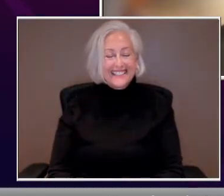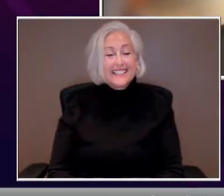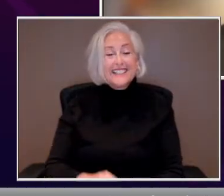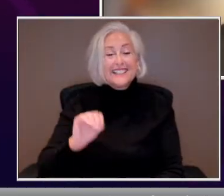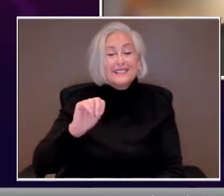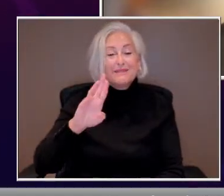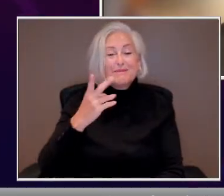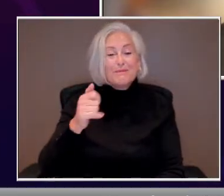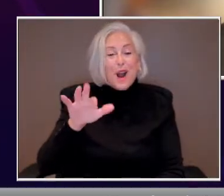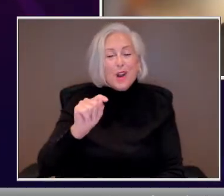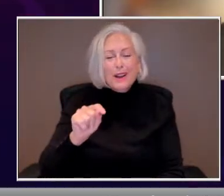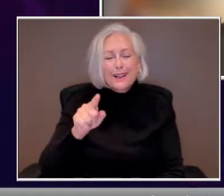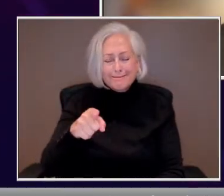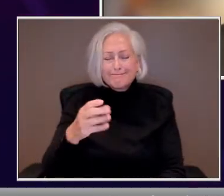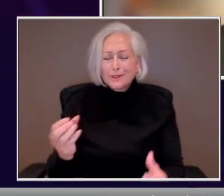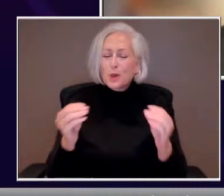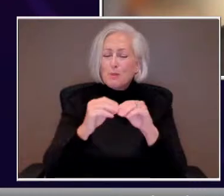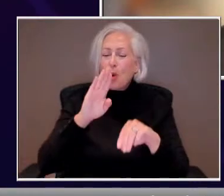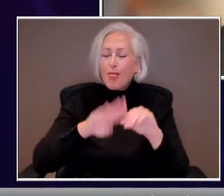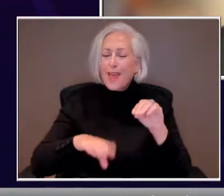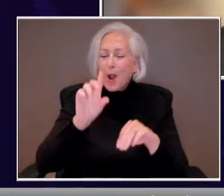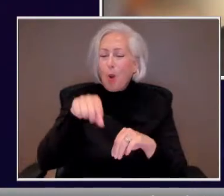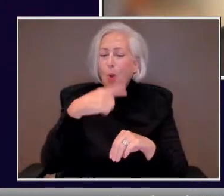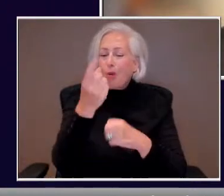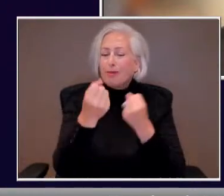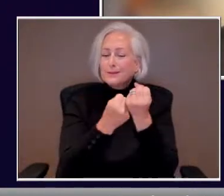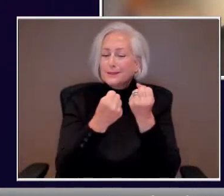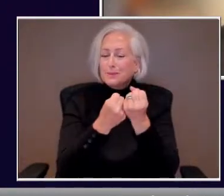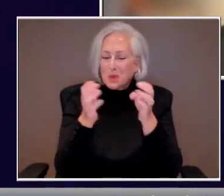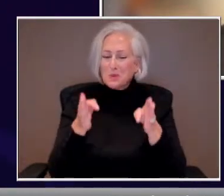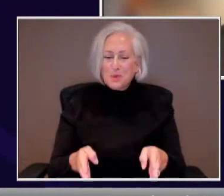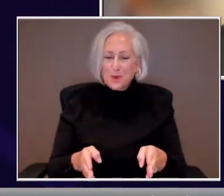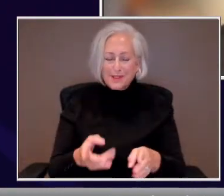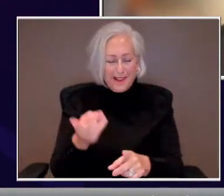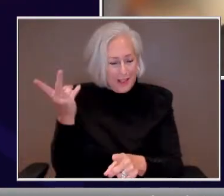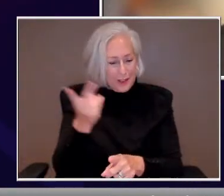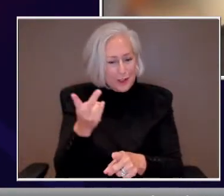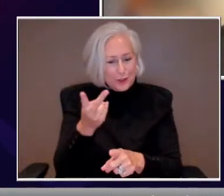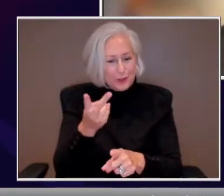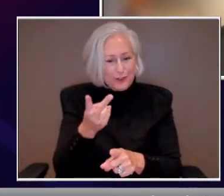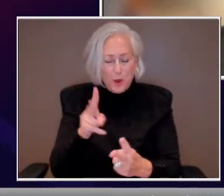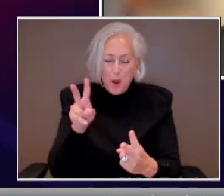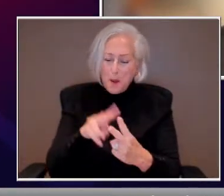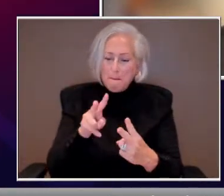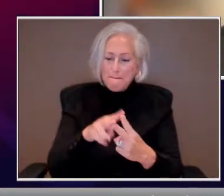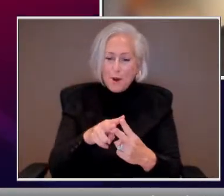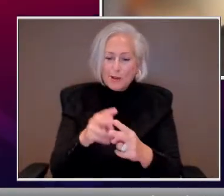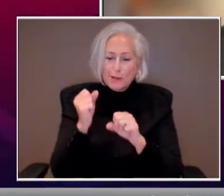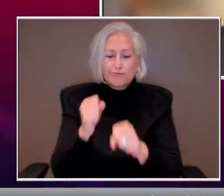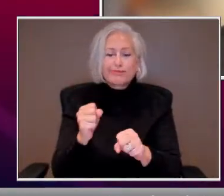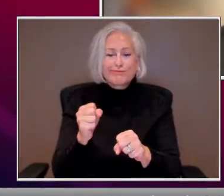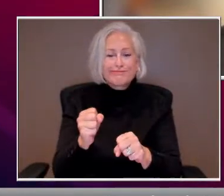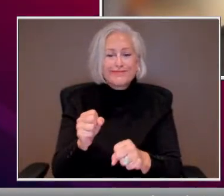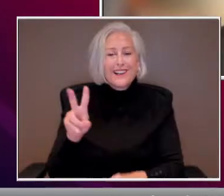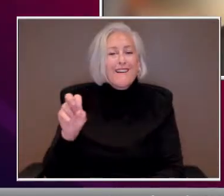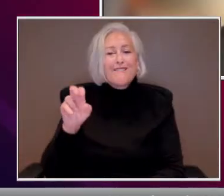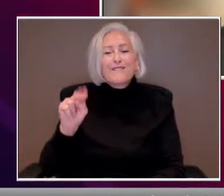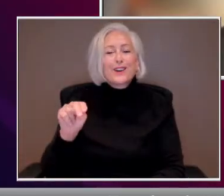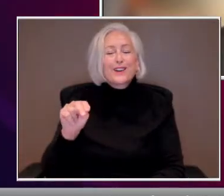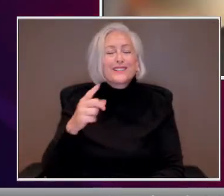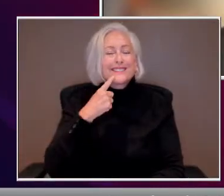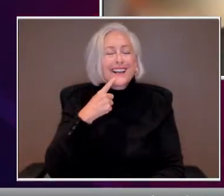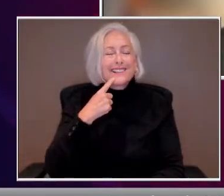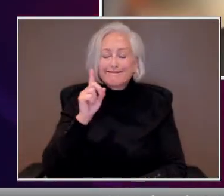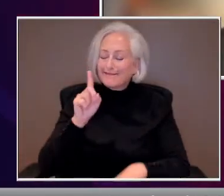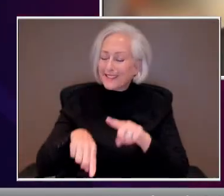than just a support person. You are true partners, you and Vern. Vern said he couldn't do this without you. And Vern, you're such a